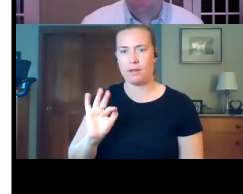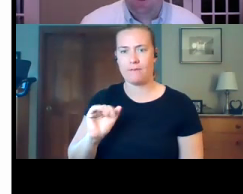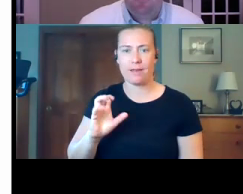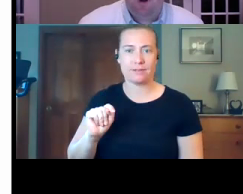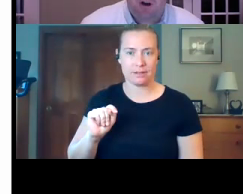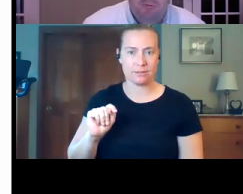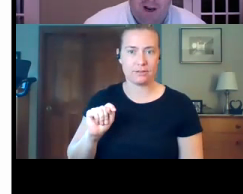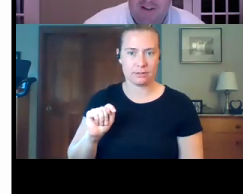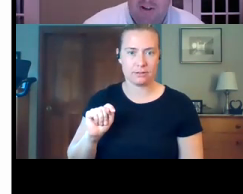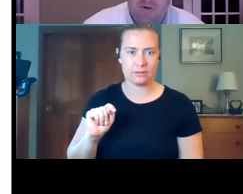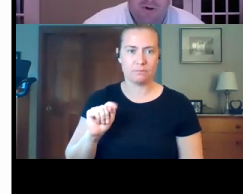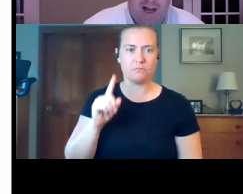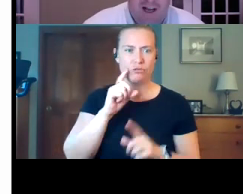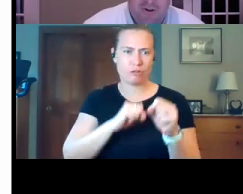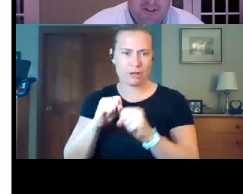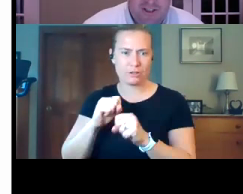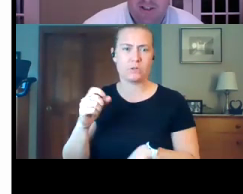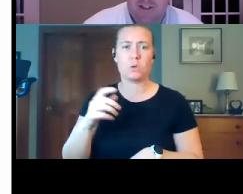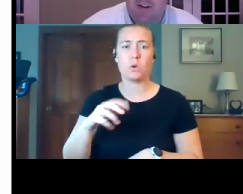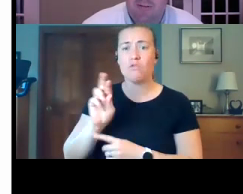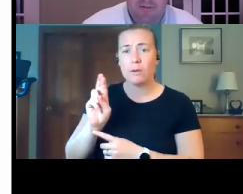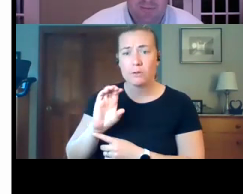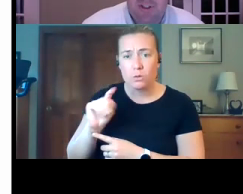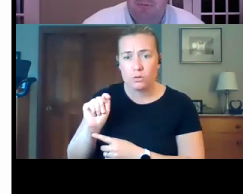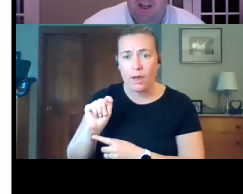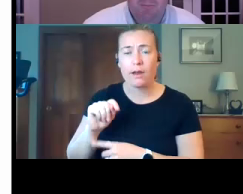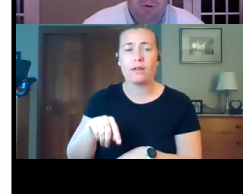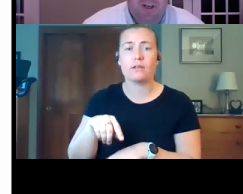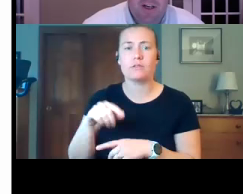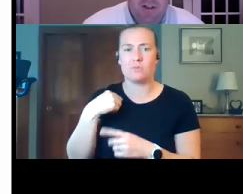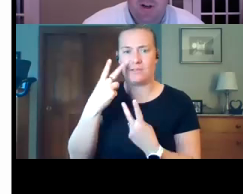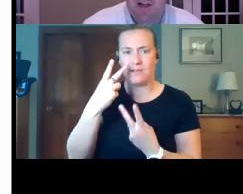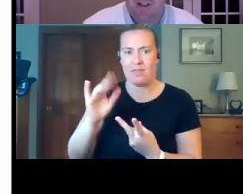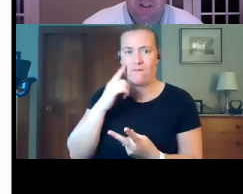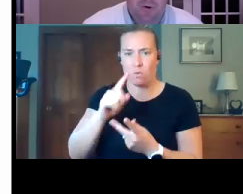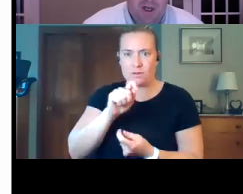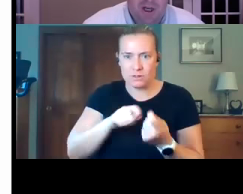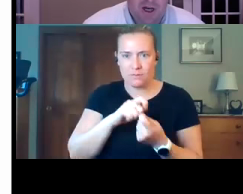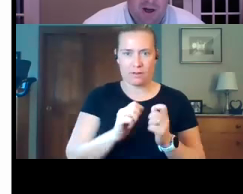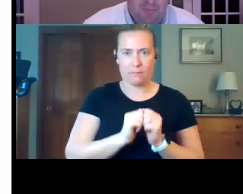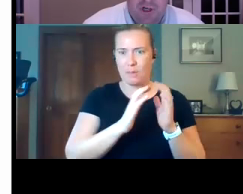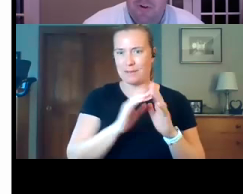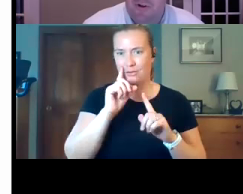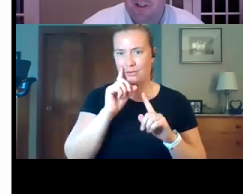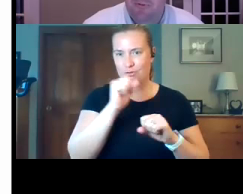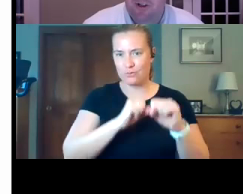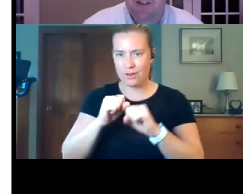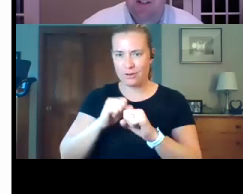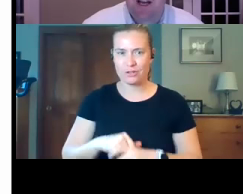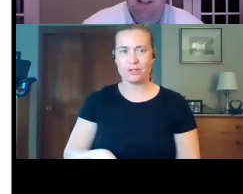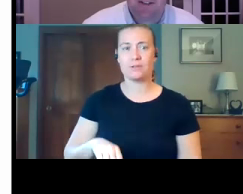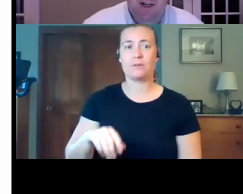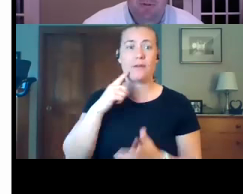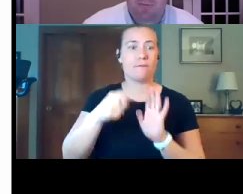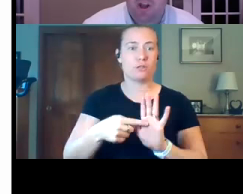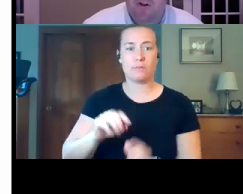see, randomized controlled trials, for instance, of specific implementation strategies. So Charles Glisson, for instance,